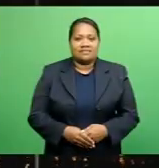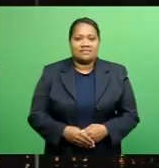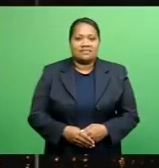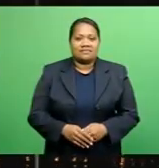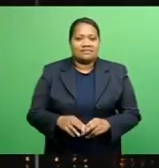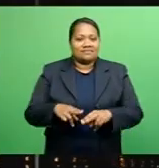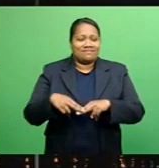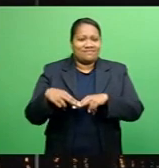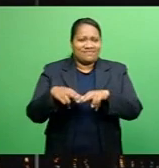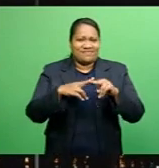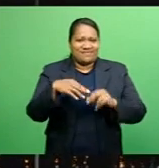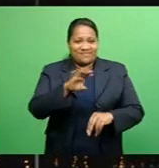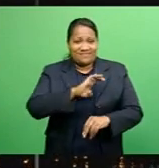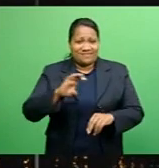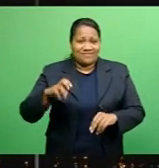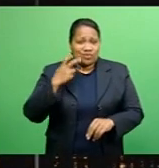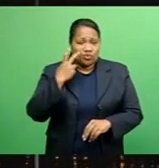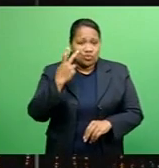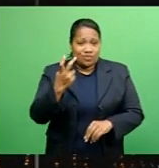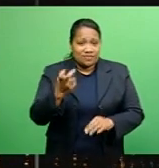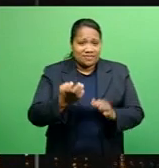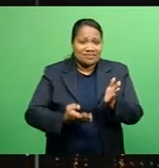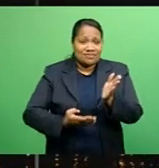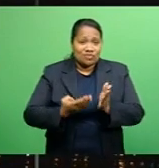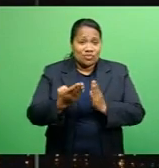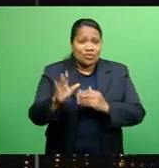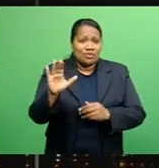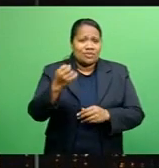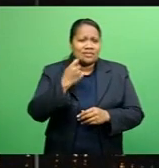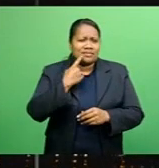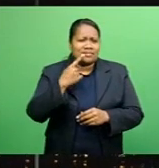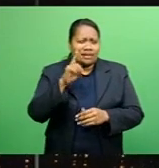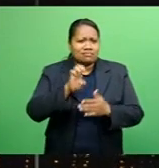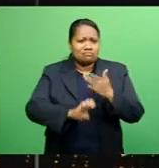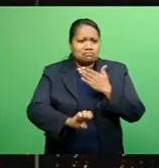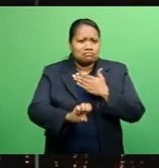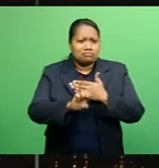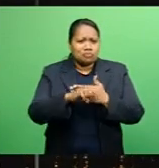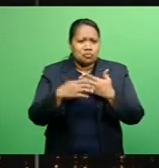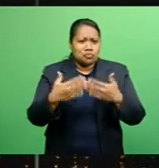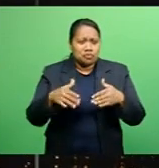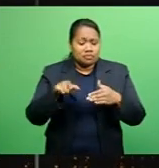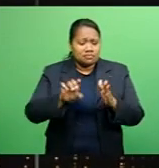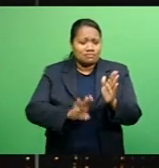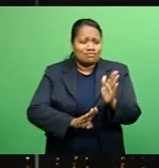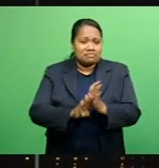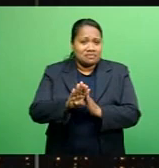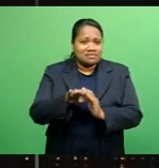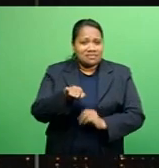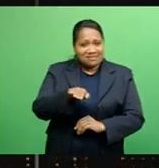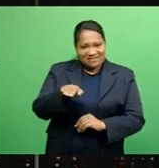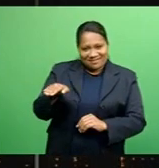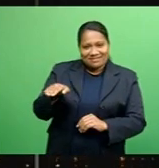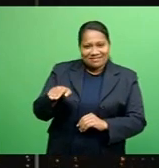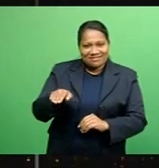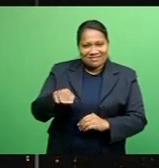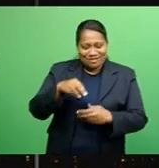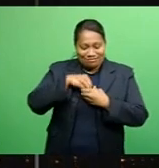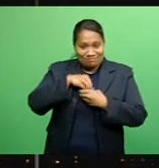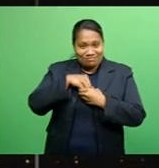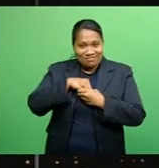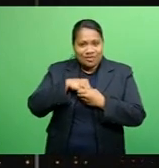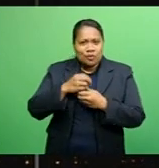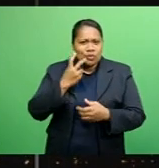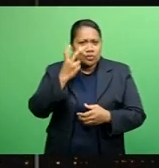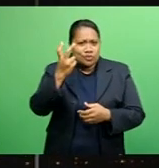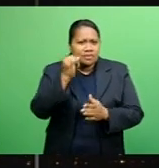The Fiji Excellence in Tourism Awards winners say the event was a morale booster for them. With the tourism industry at a